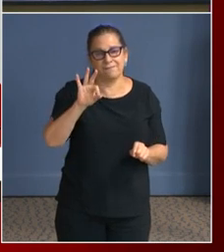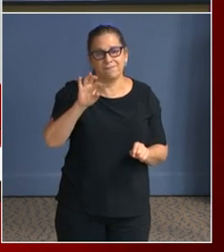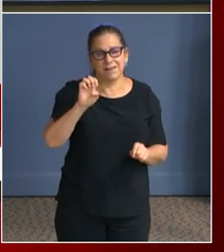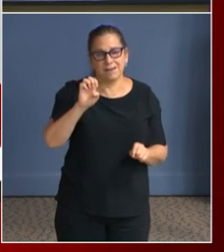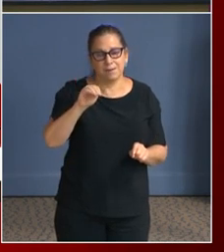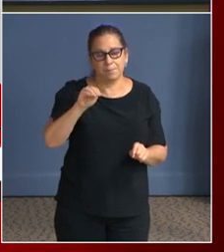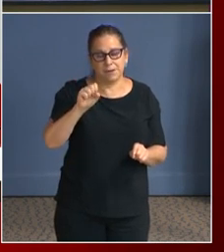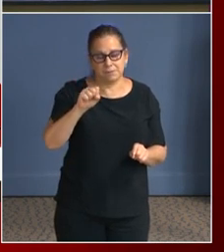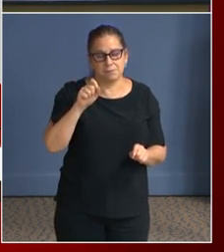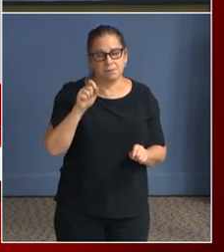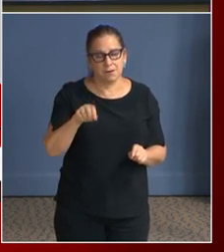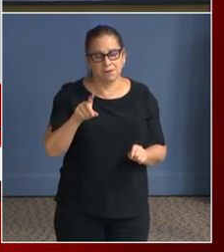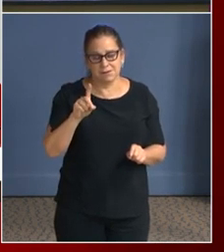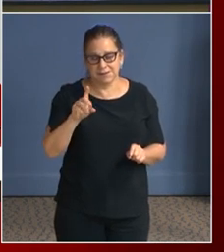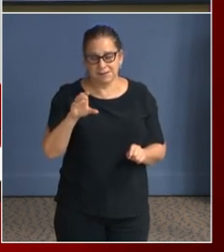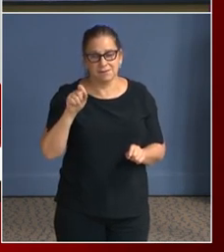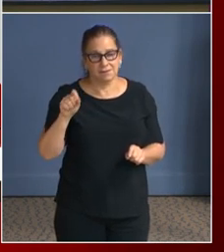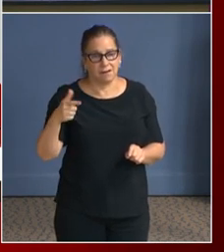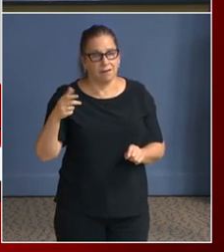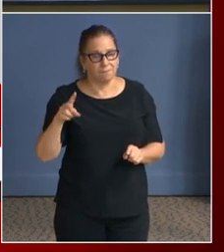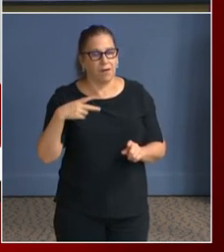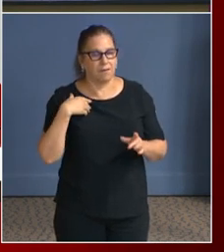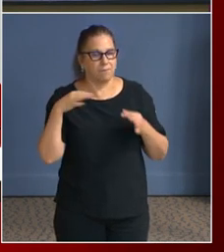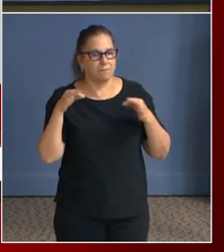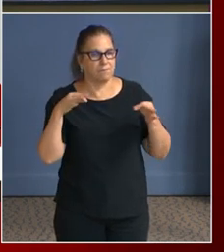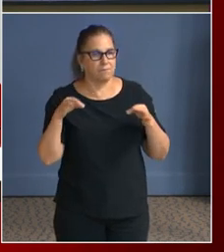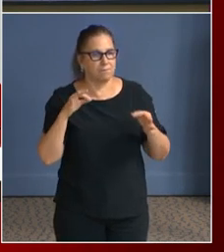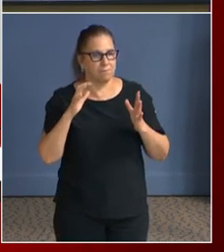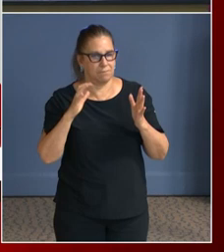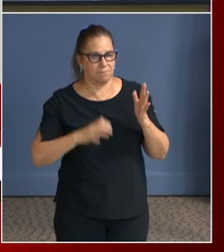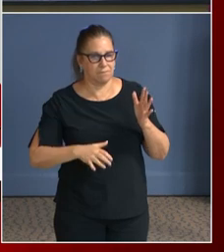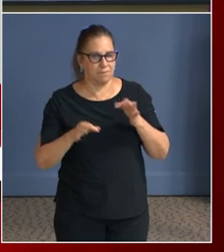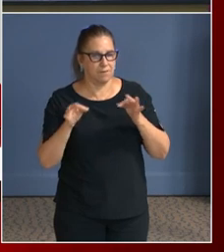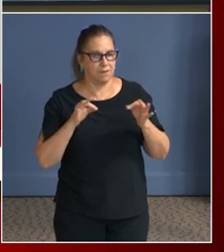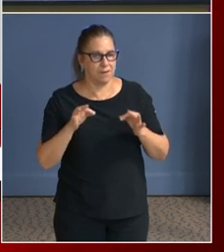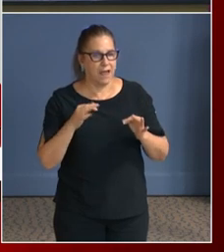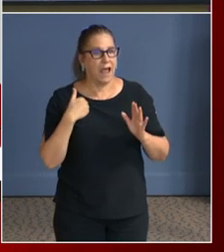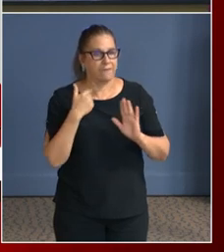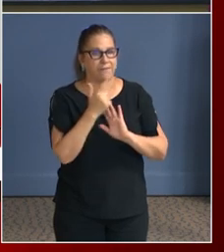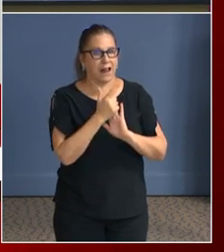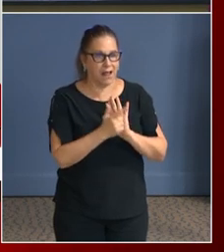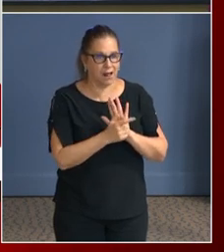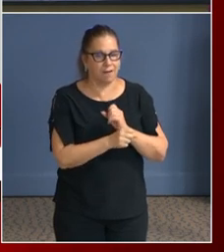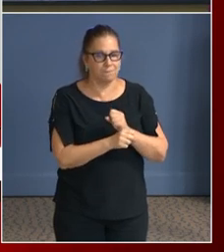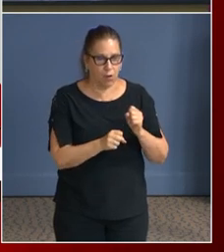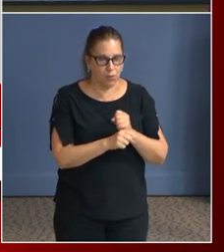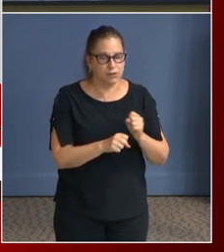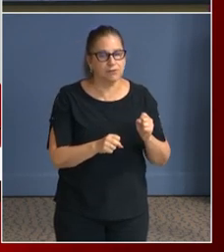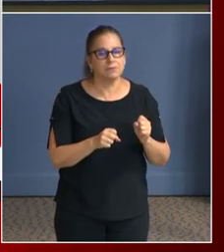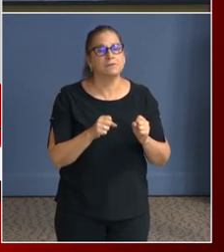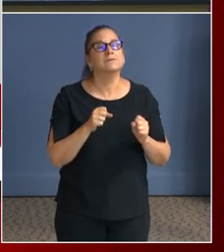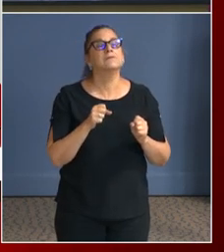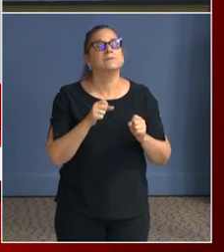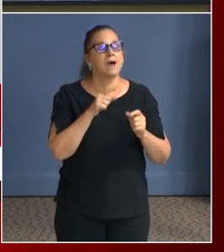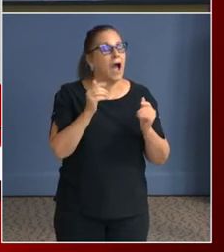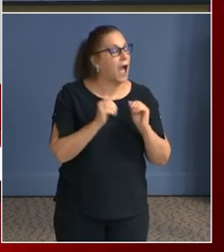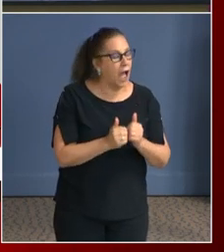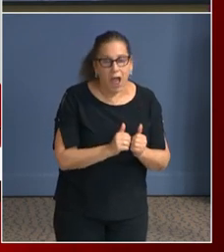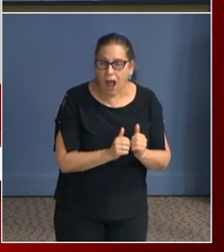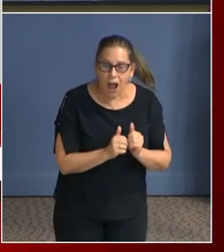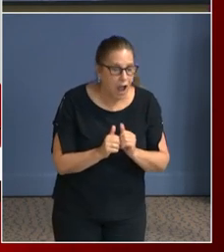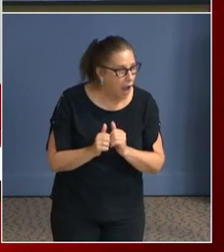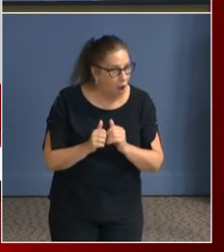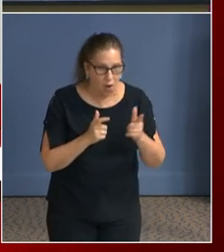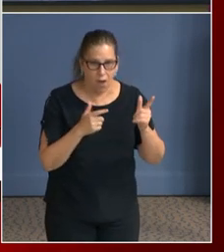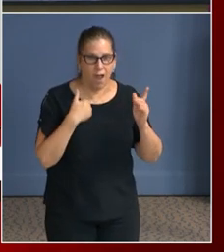fems.dc.gov. If you have legal fireworks, please make sure that you are doing the following according